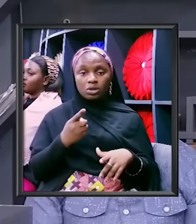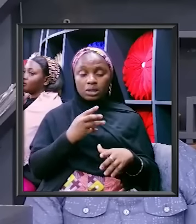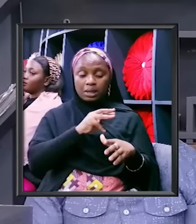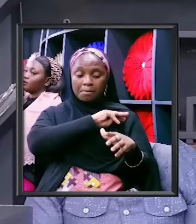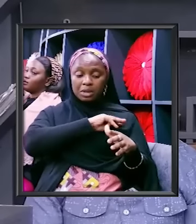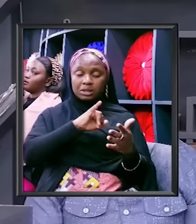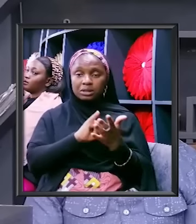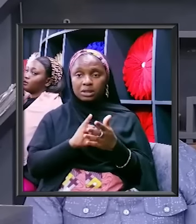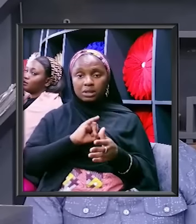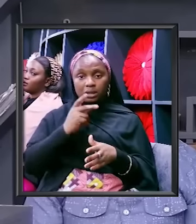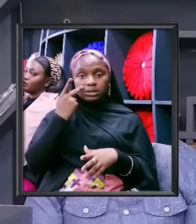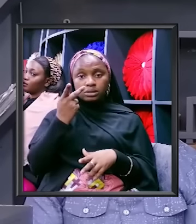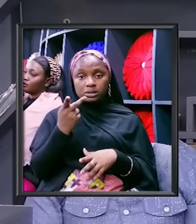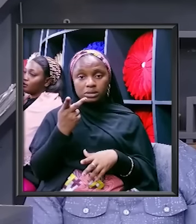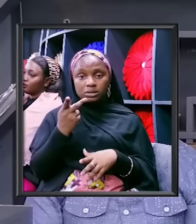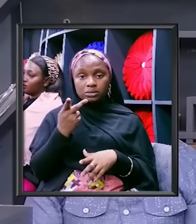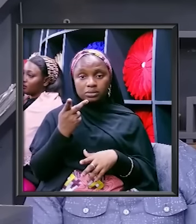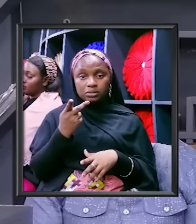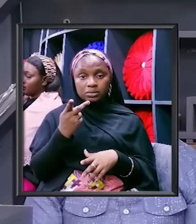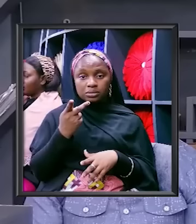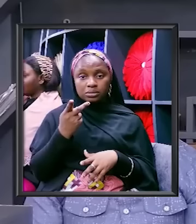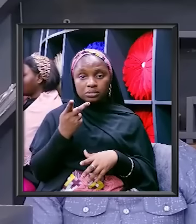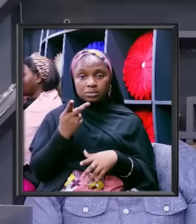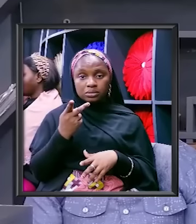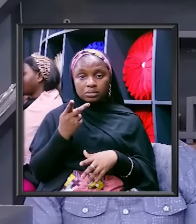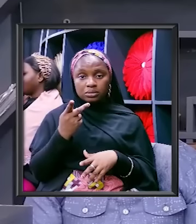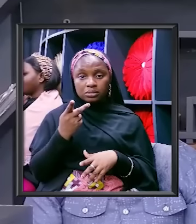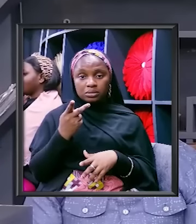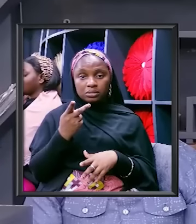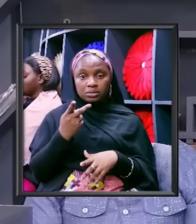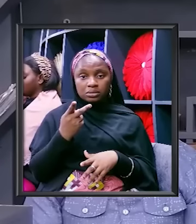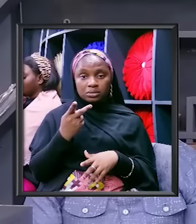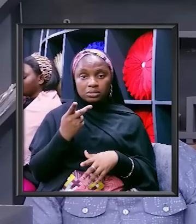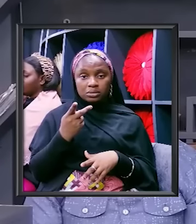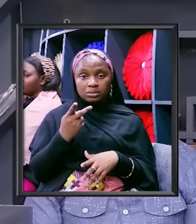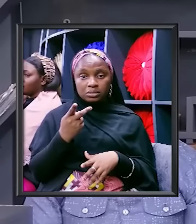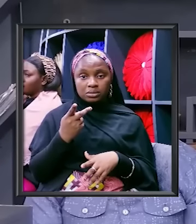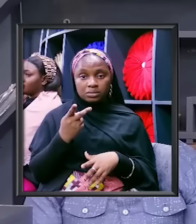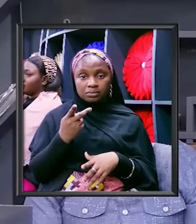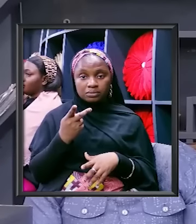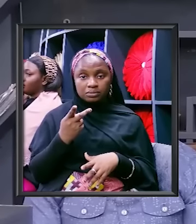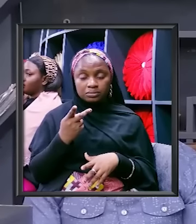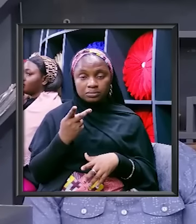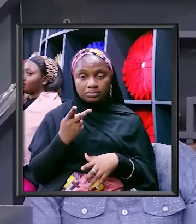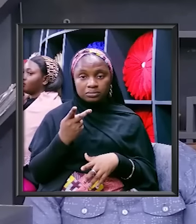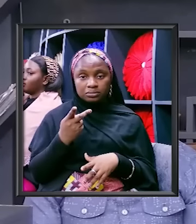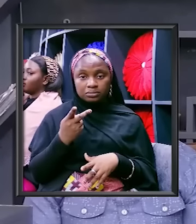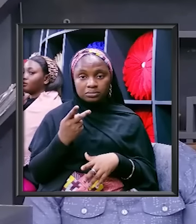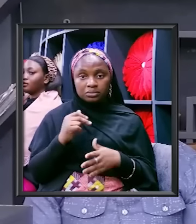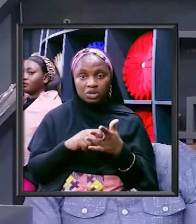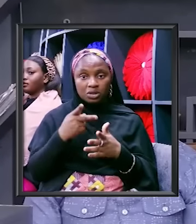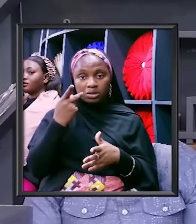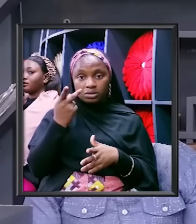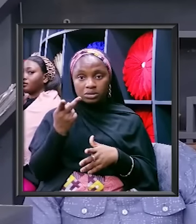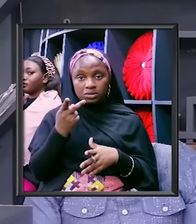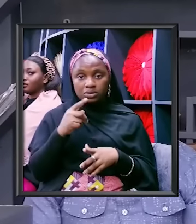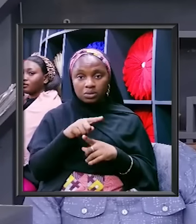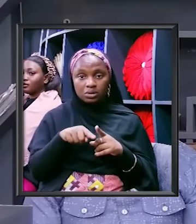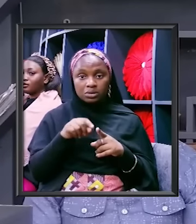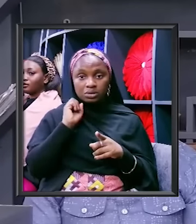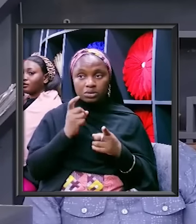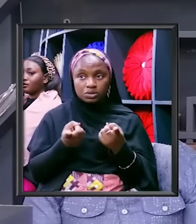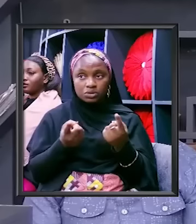I don't see. This minister for interior, Dr. Olubimi Tunji Ojo. Now I see when they come